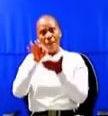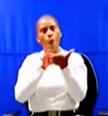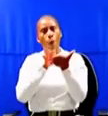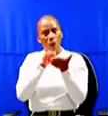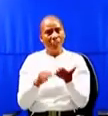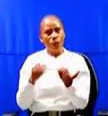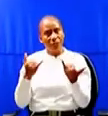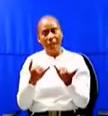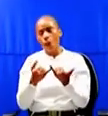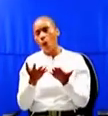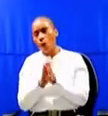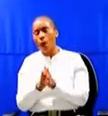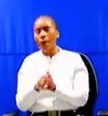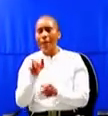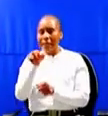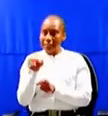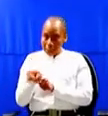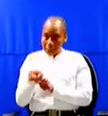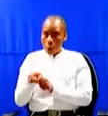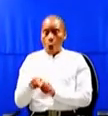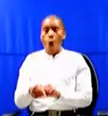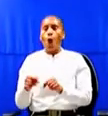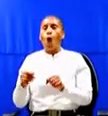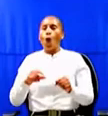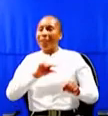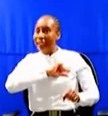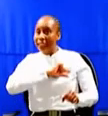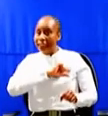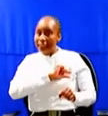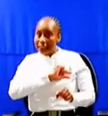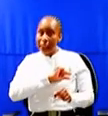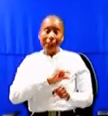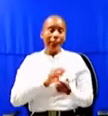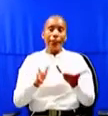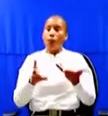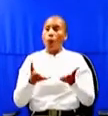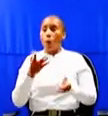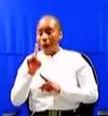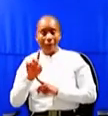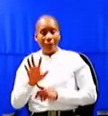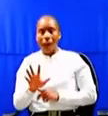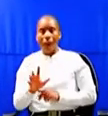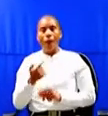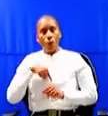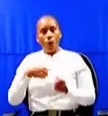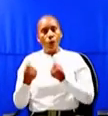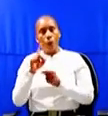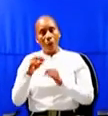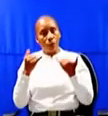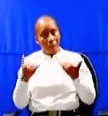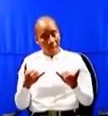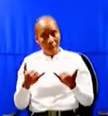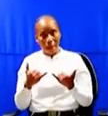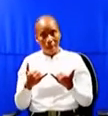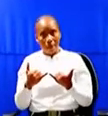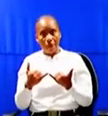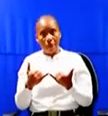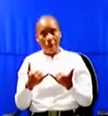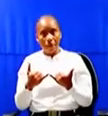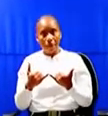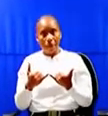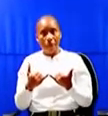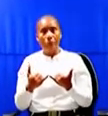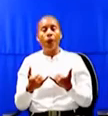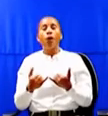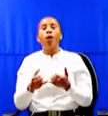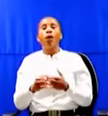Public Protector is guilty of misconduct or incompetence. What we are doing today is exercising a quasi-judicial function